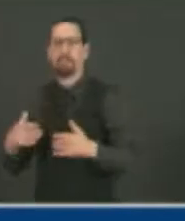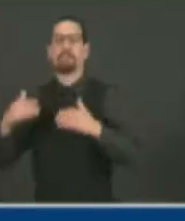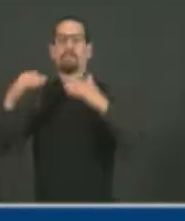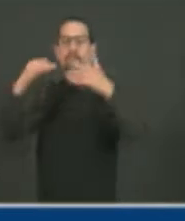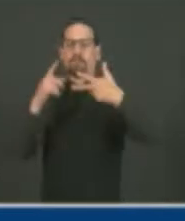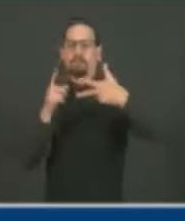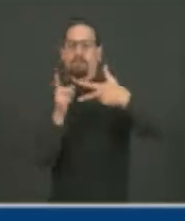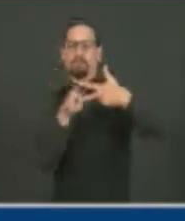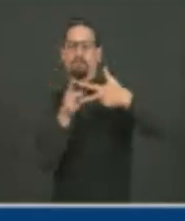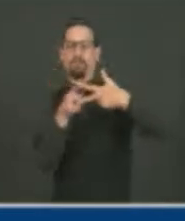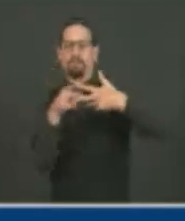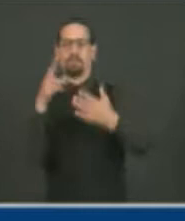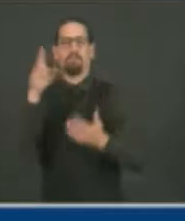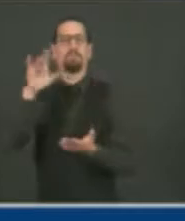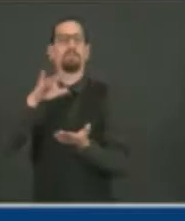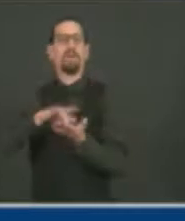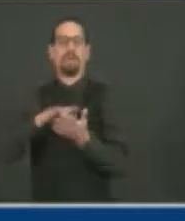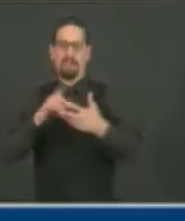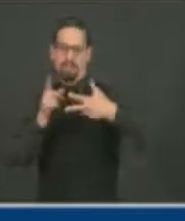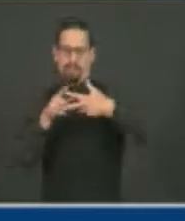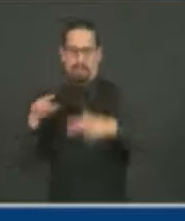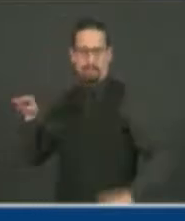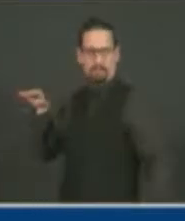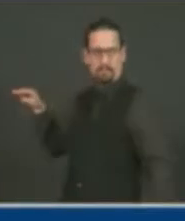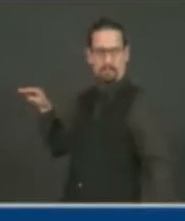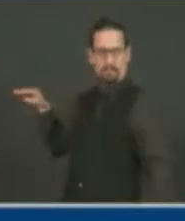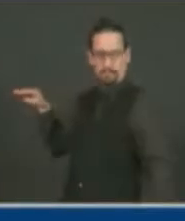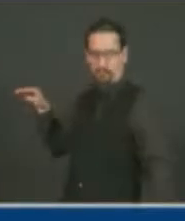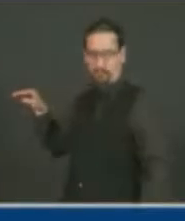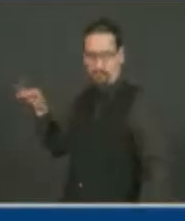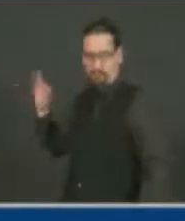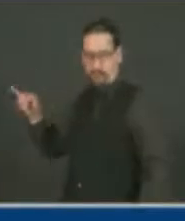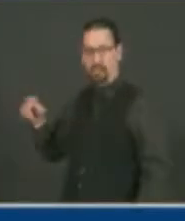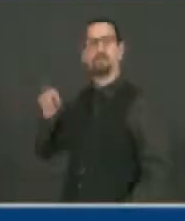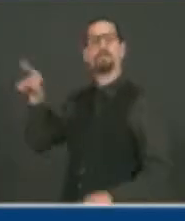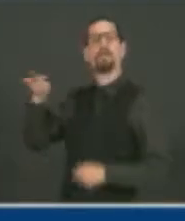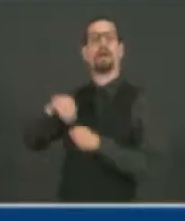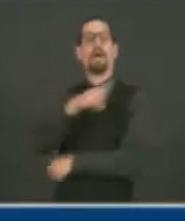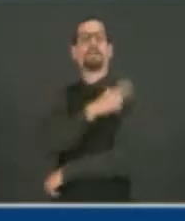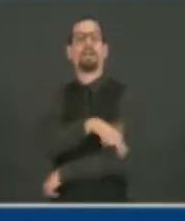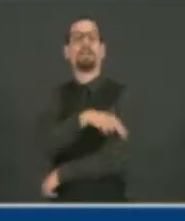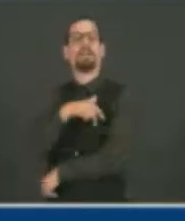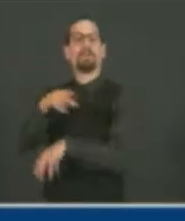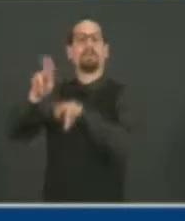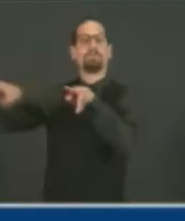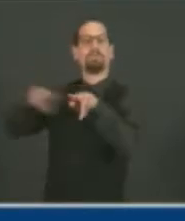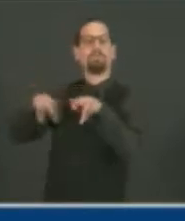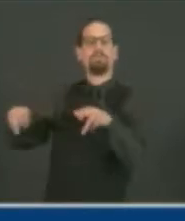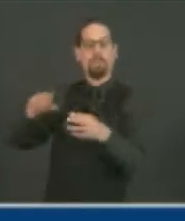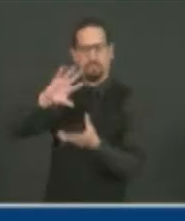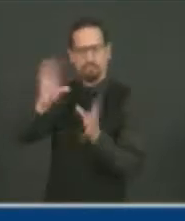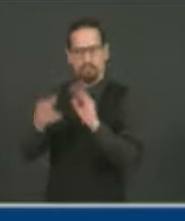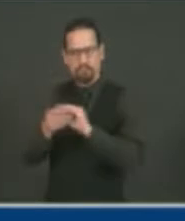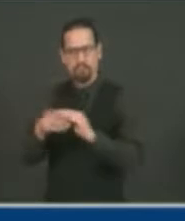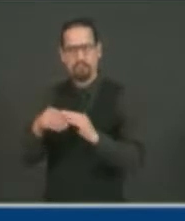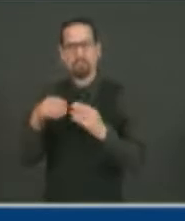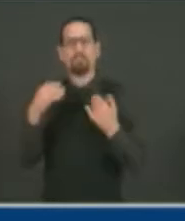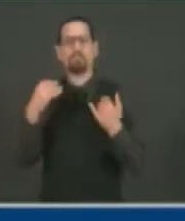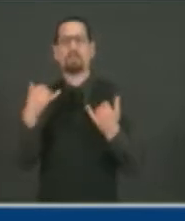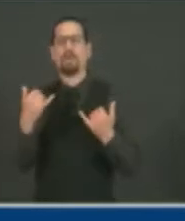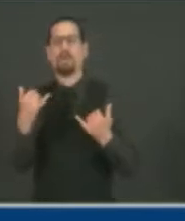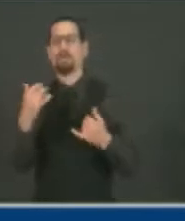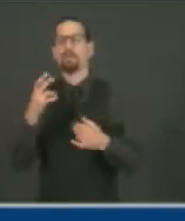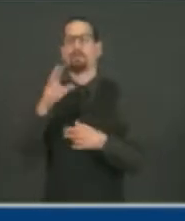each week, or 30 new hospitalizations per day, which is consistent with our metric for